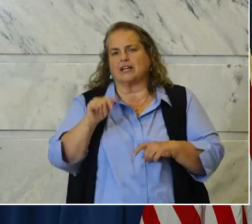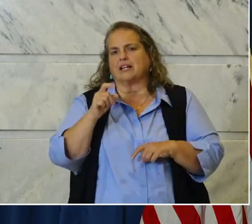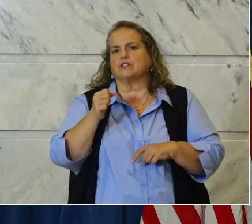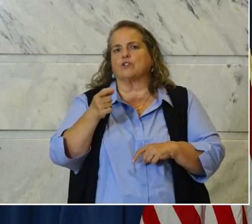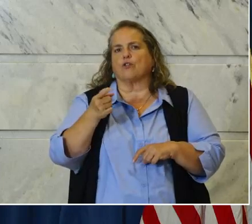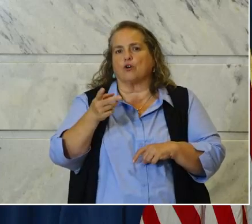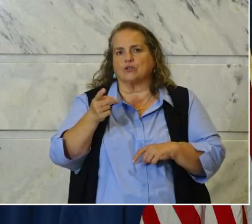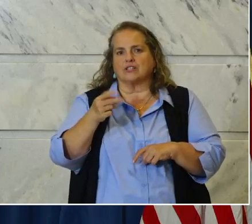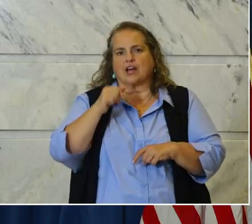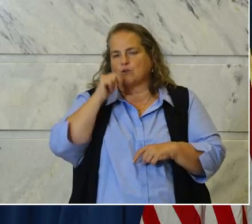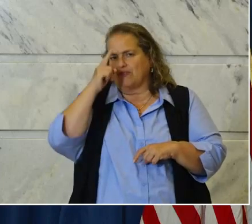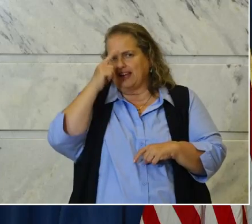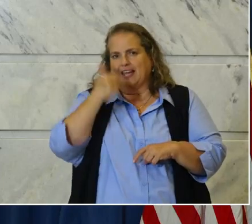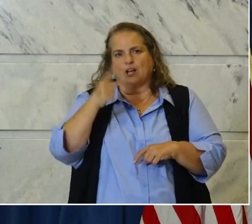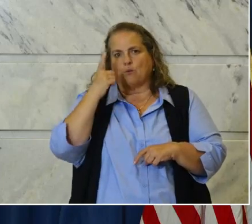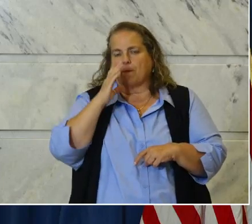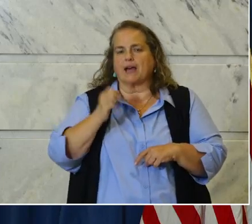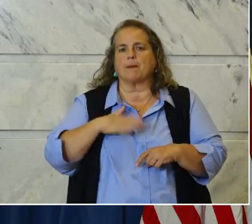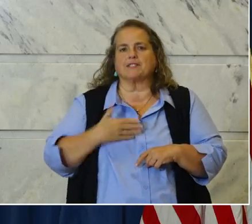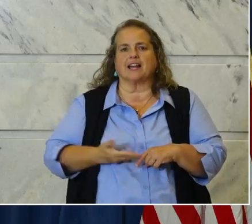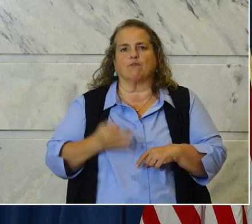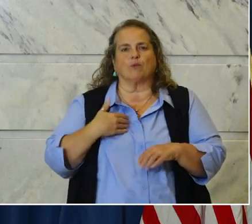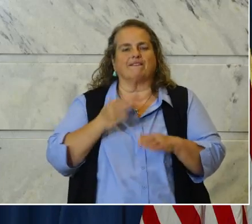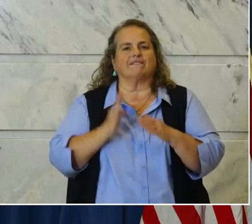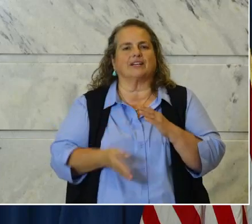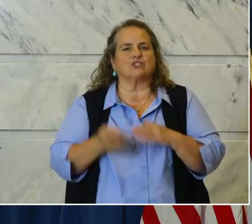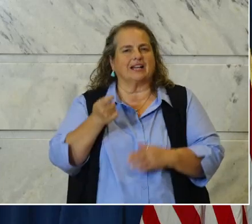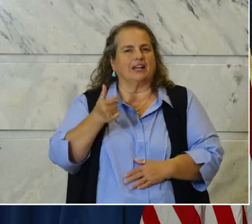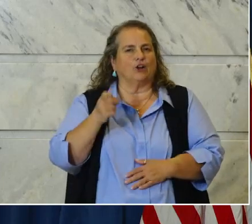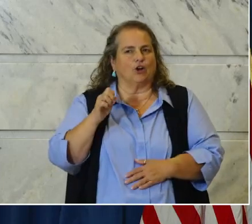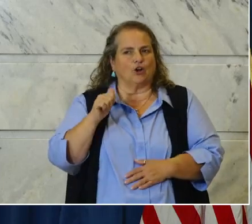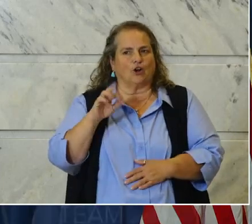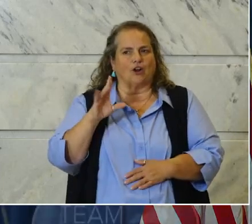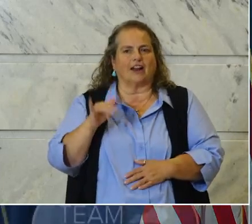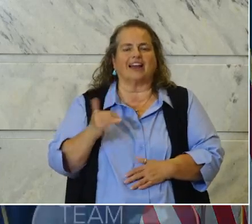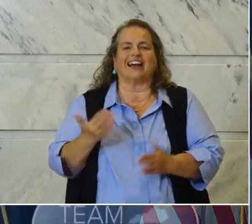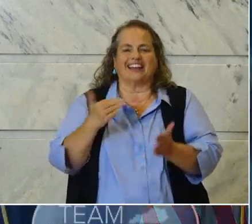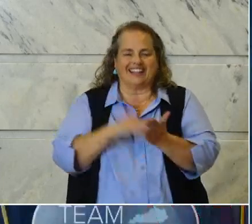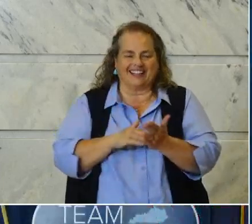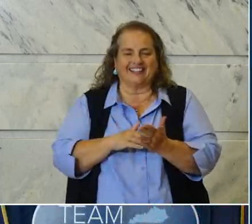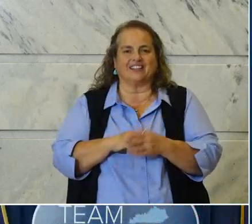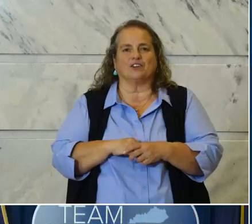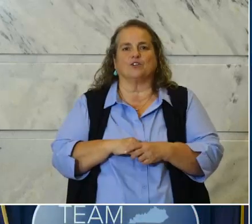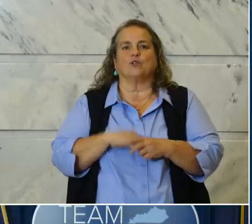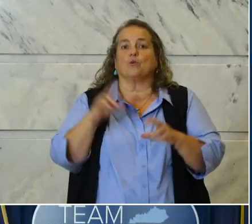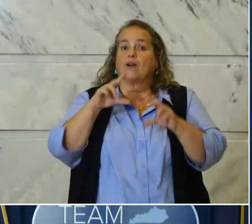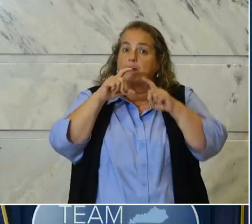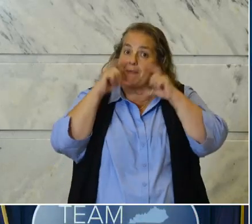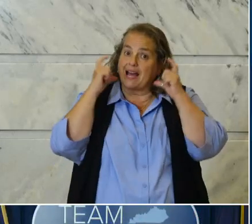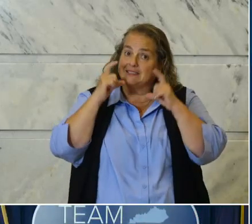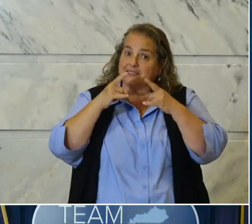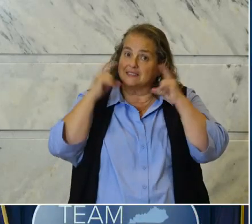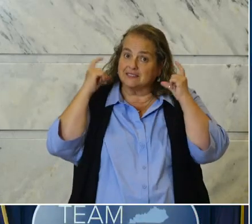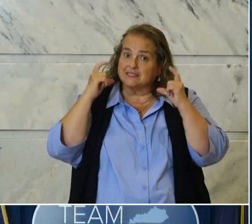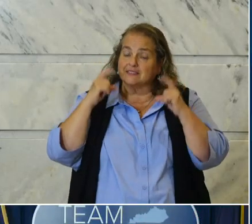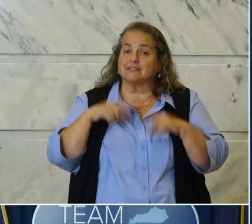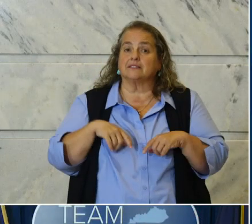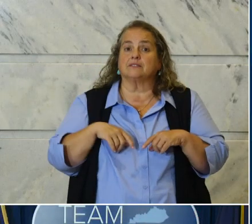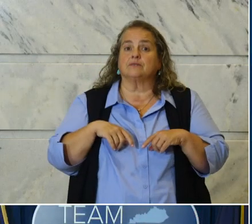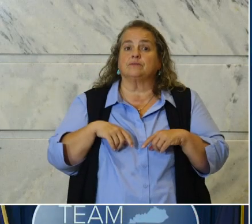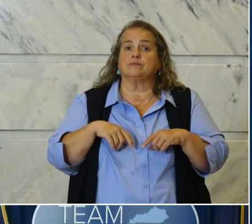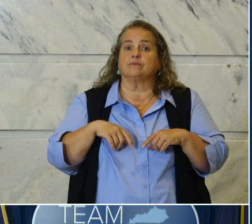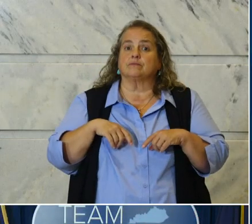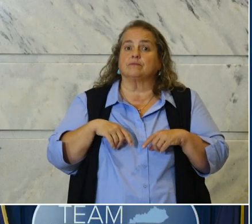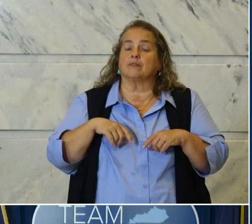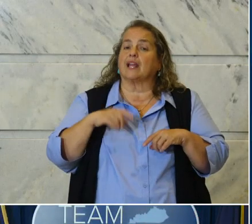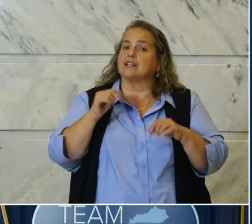I don't think anybody would be upset if we finish just a little early. Again, wearing a mask, wearing a facial covering,